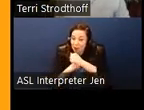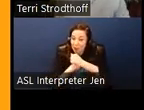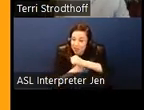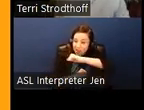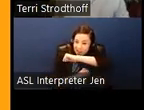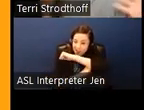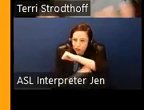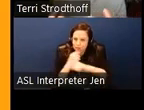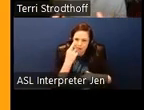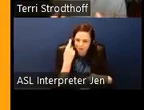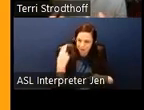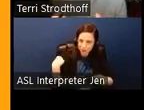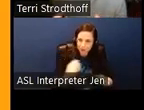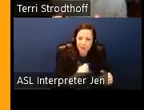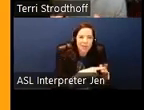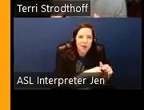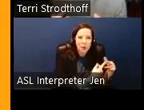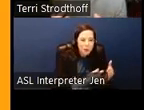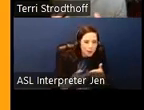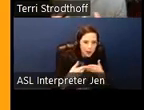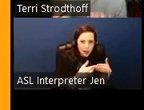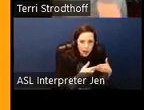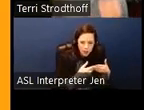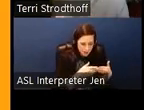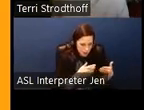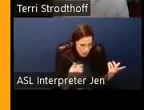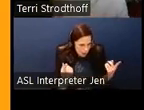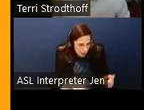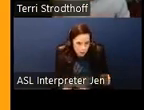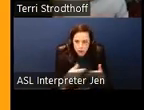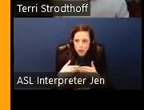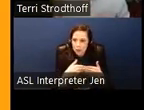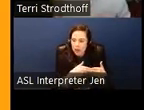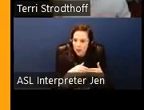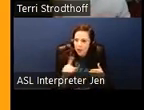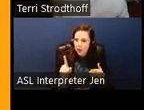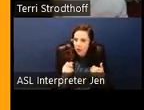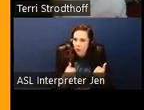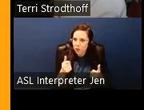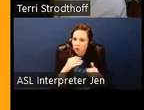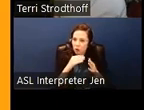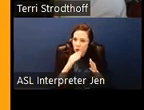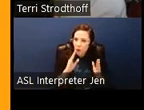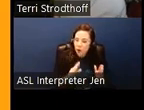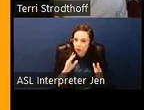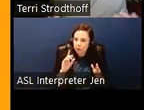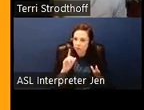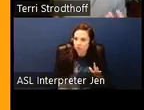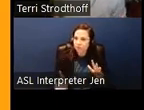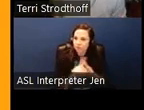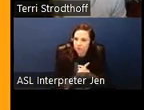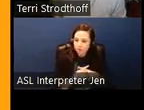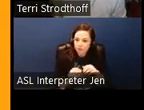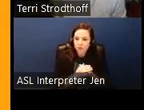with the baby. That's why we think about where it is that the baby landed. And I just want to walk through how that shows up, for how